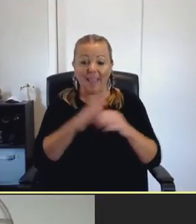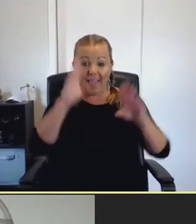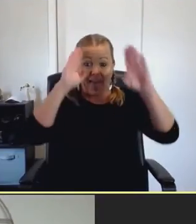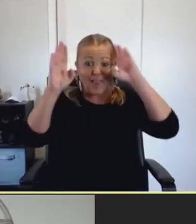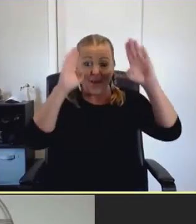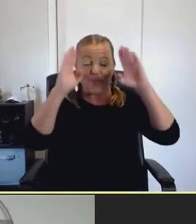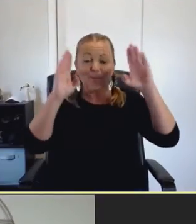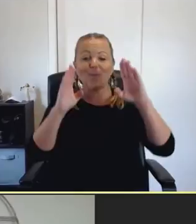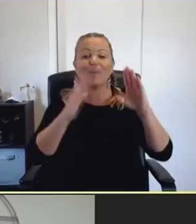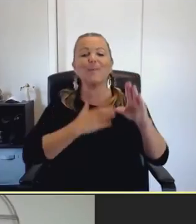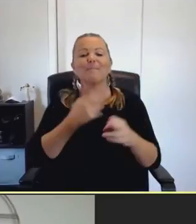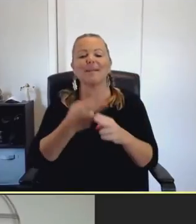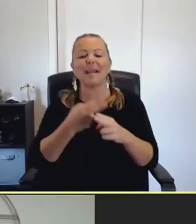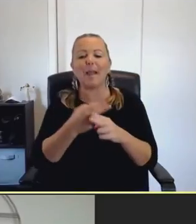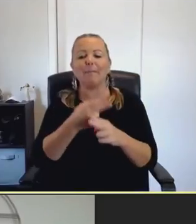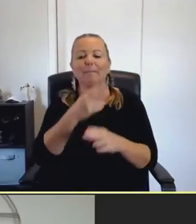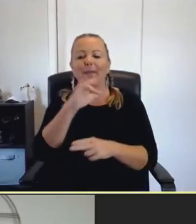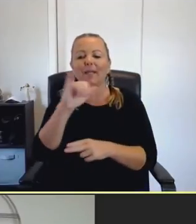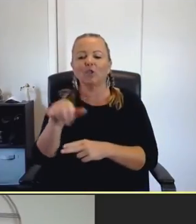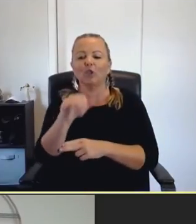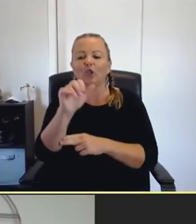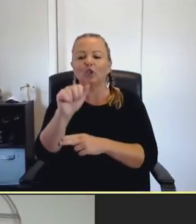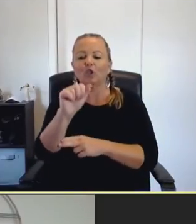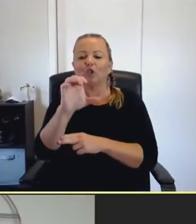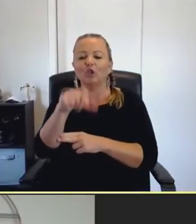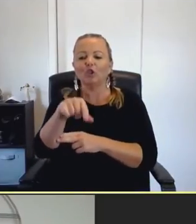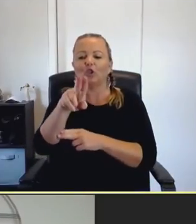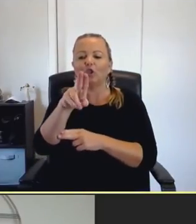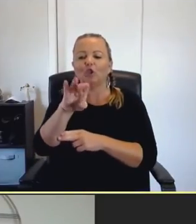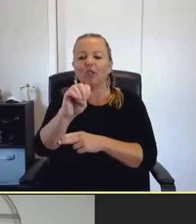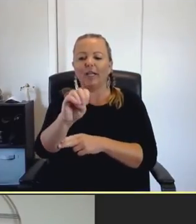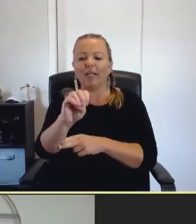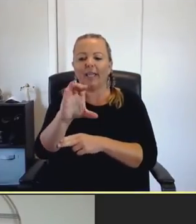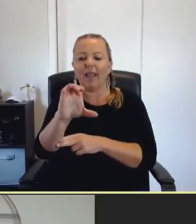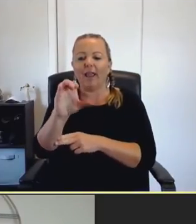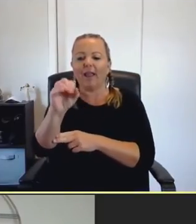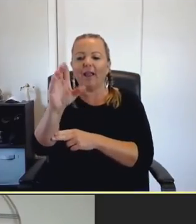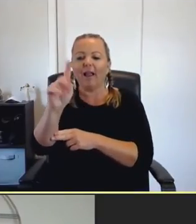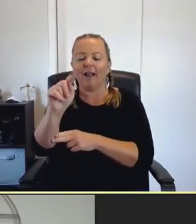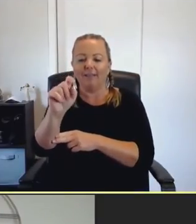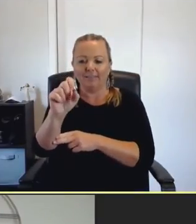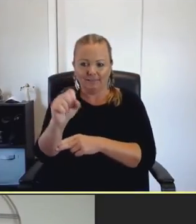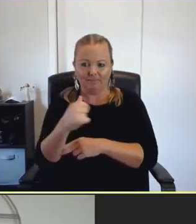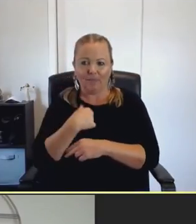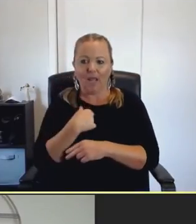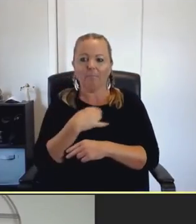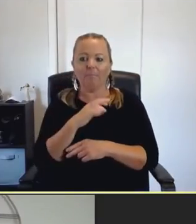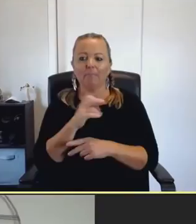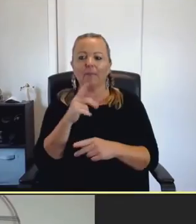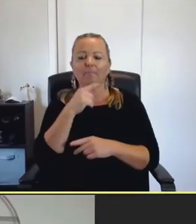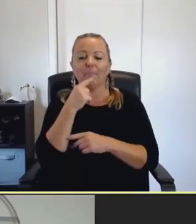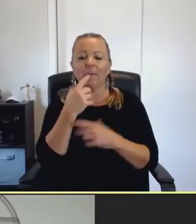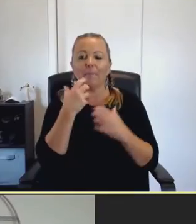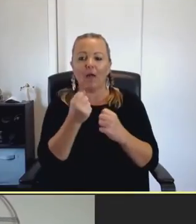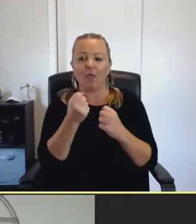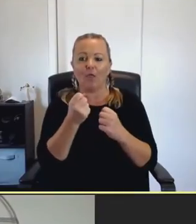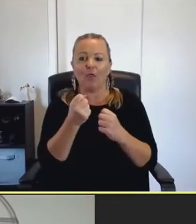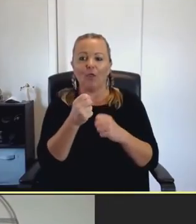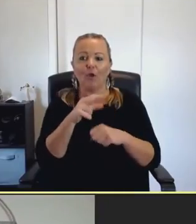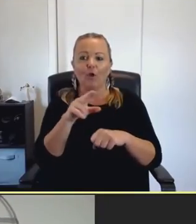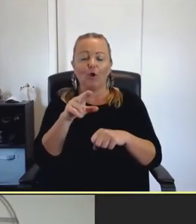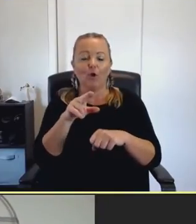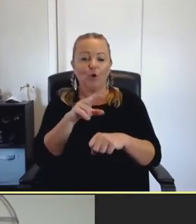Hi, my name is Jackie Cutts. I am the Public Health Nursing Manager at the La Crosse County Health